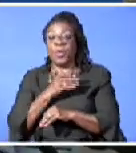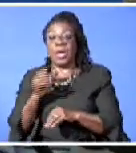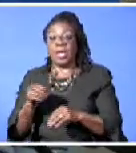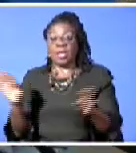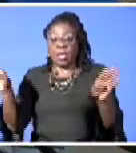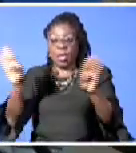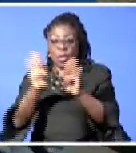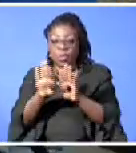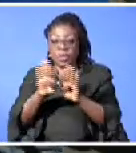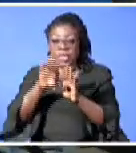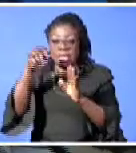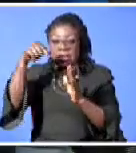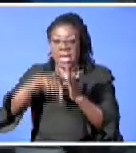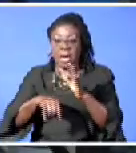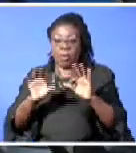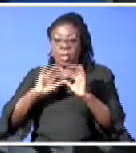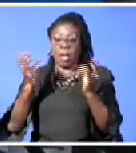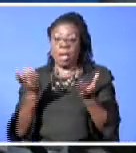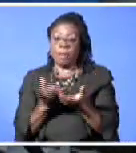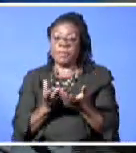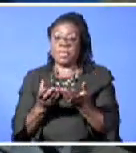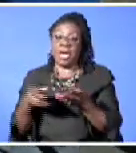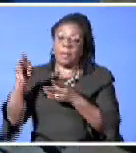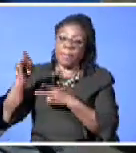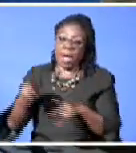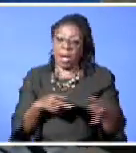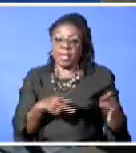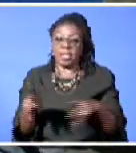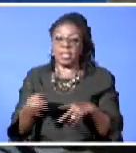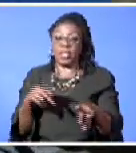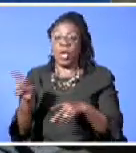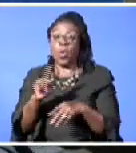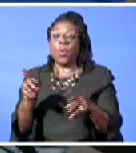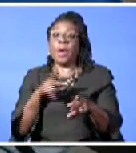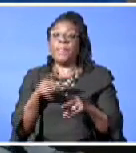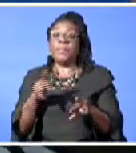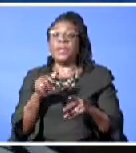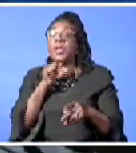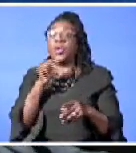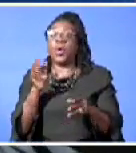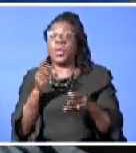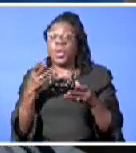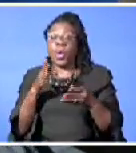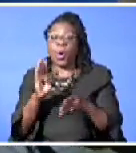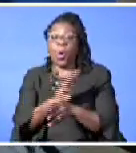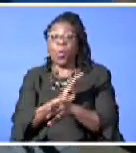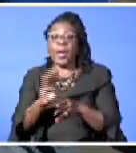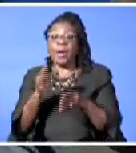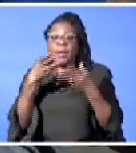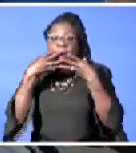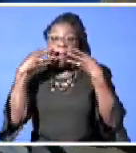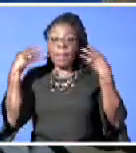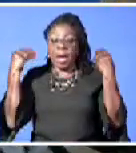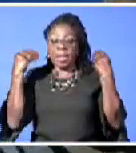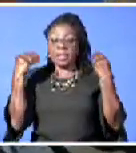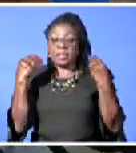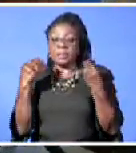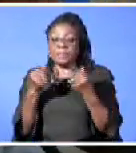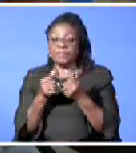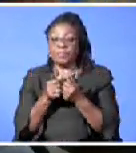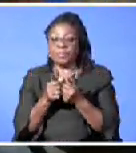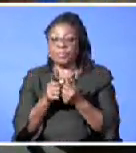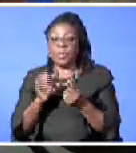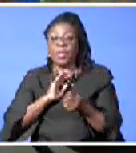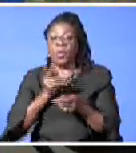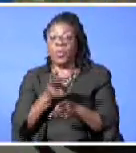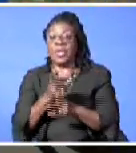shutting down clubs and parties where people are not wearing masks. And we